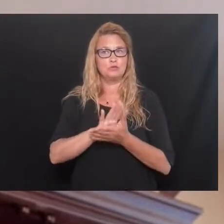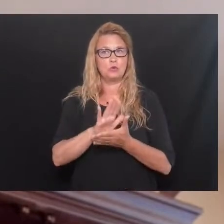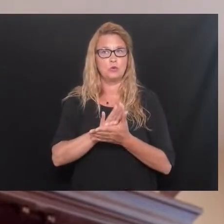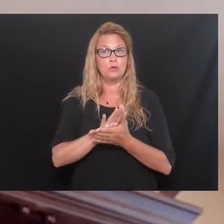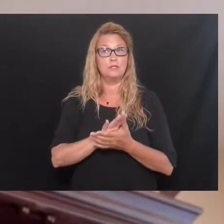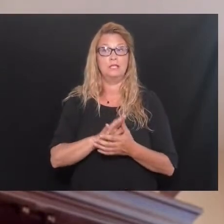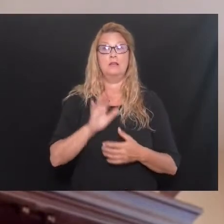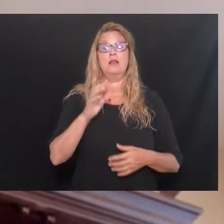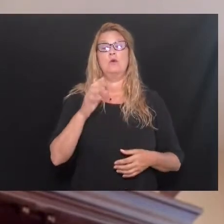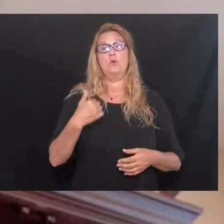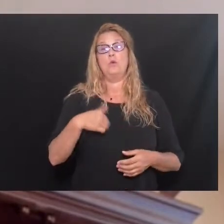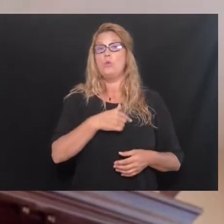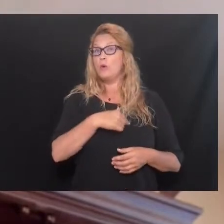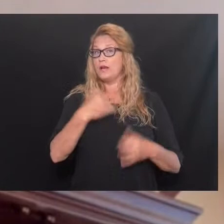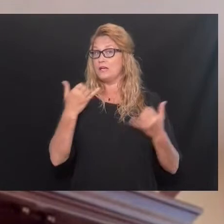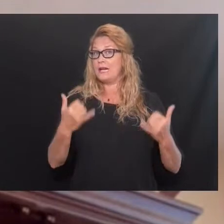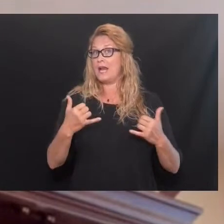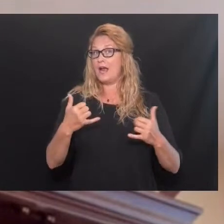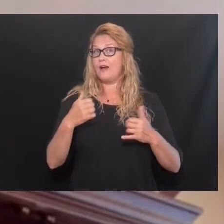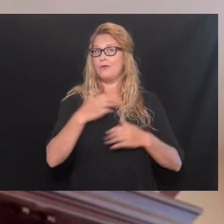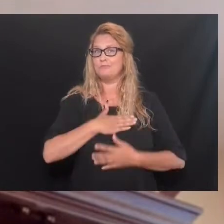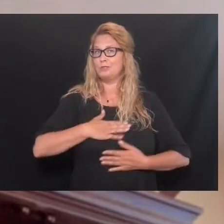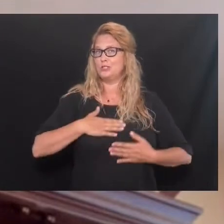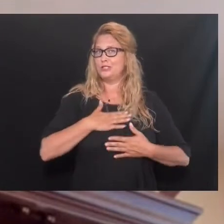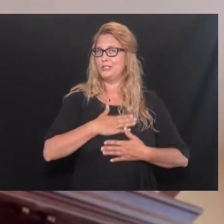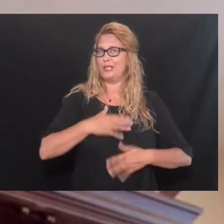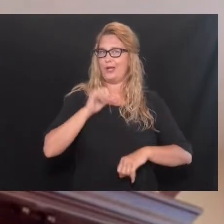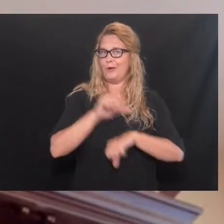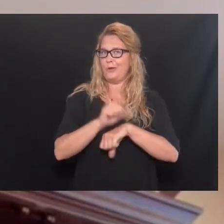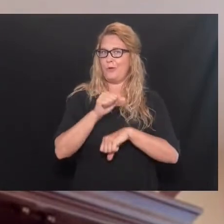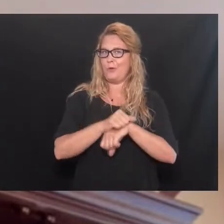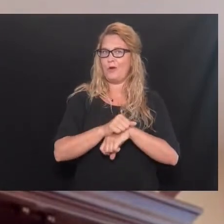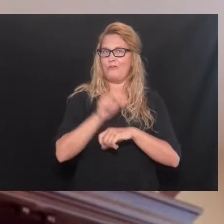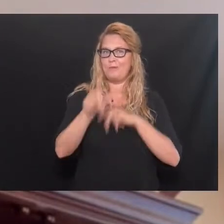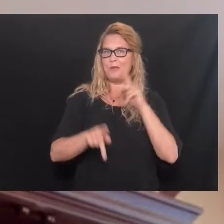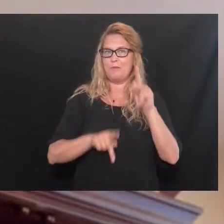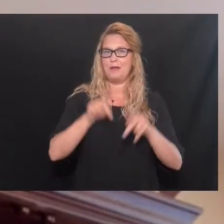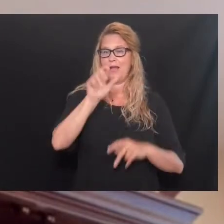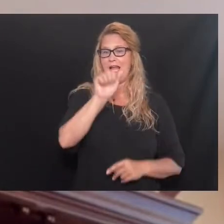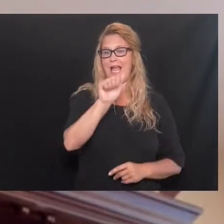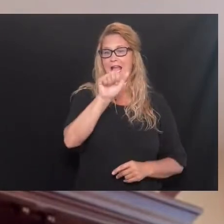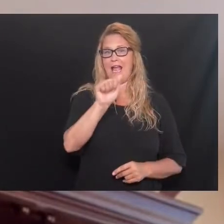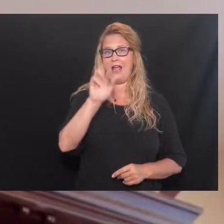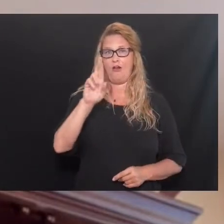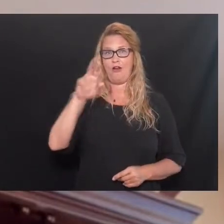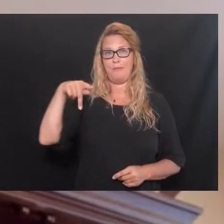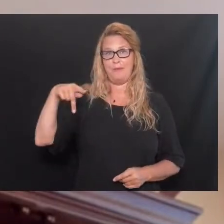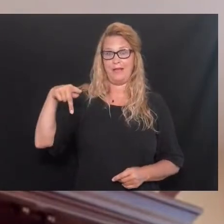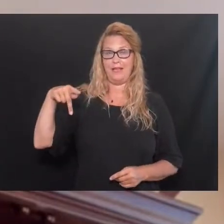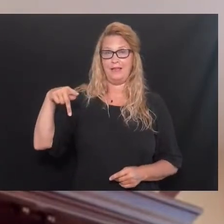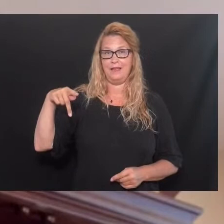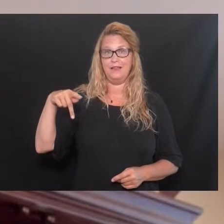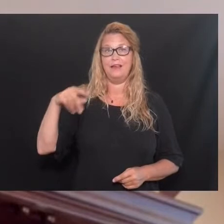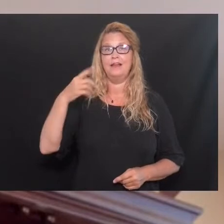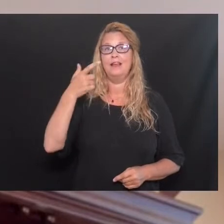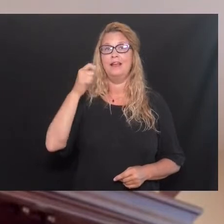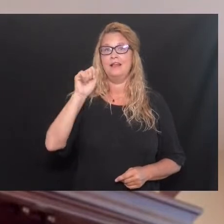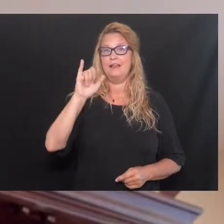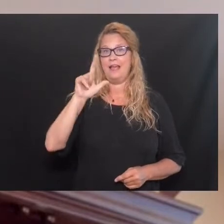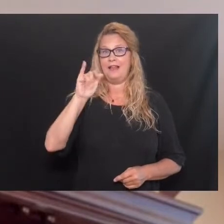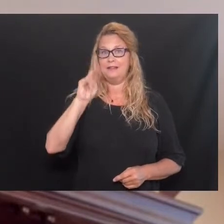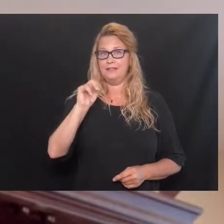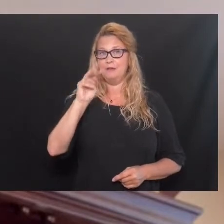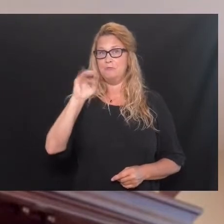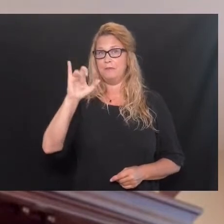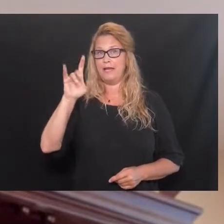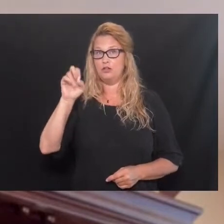In addition, we are working and appreciate the great work of the folks at AARP, Gayleen Miller and Jane